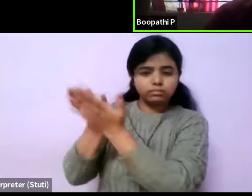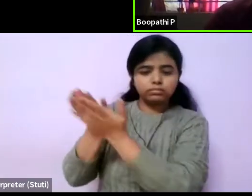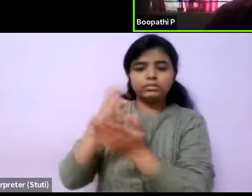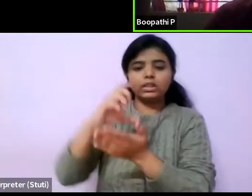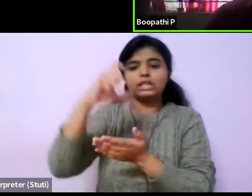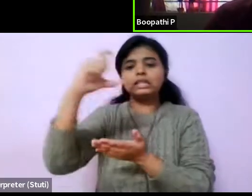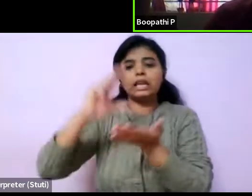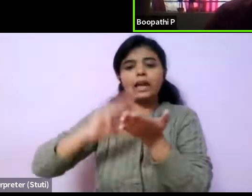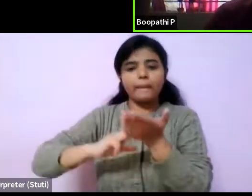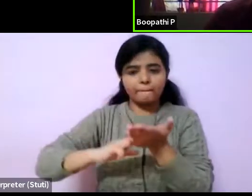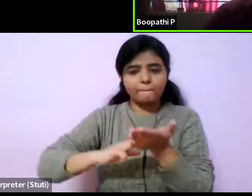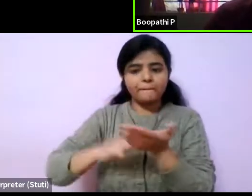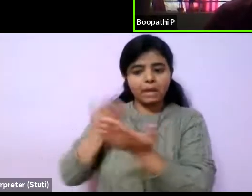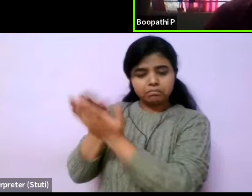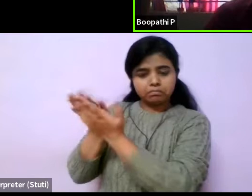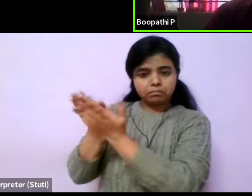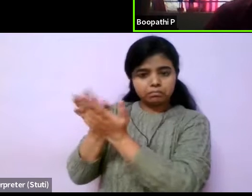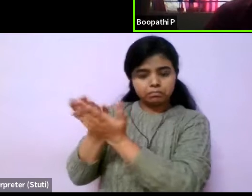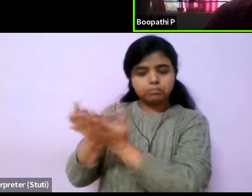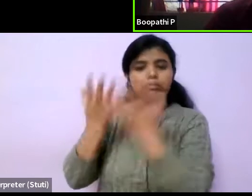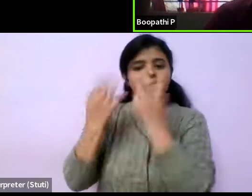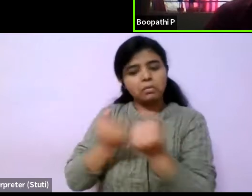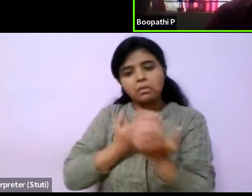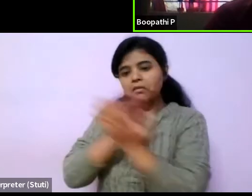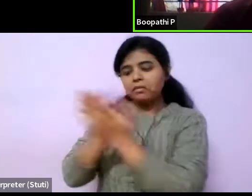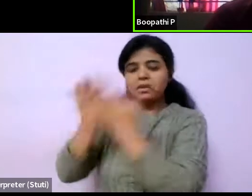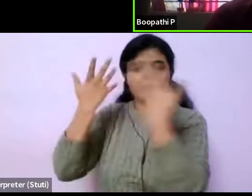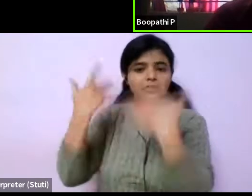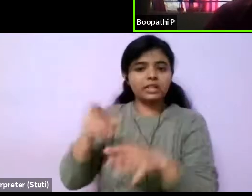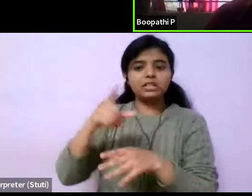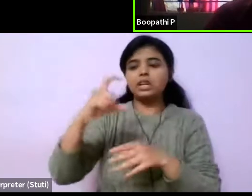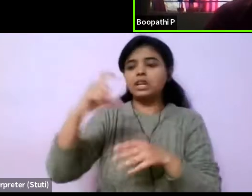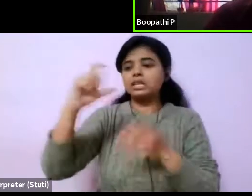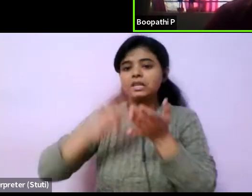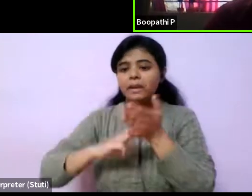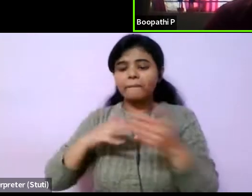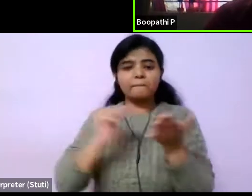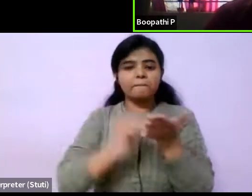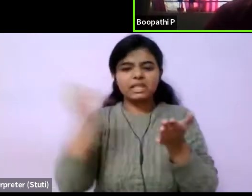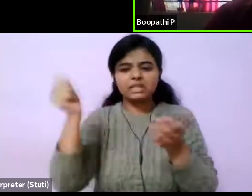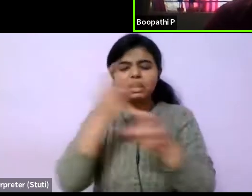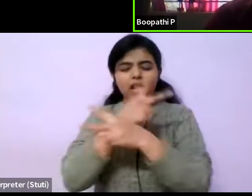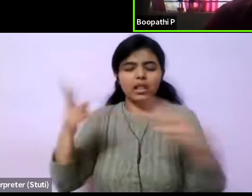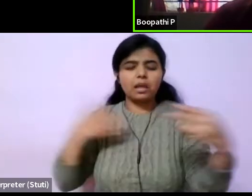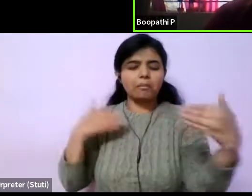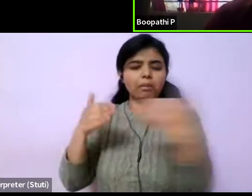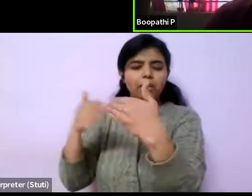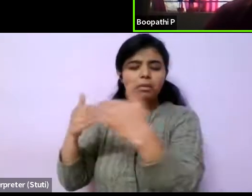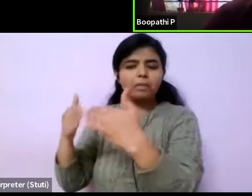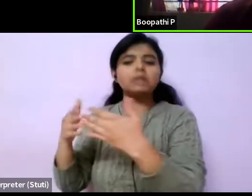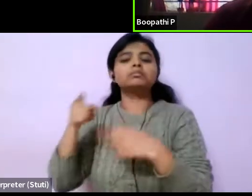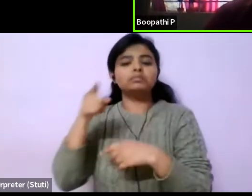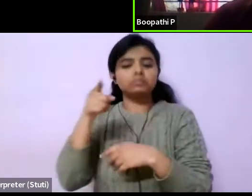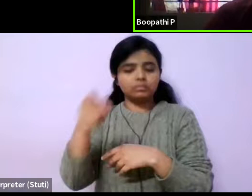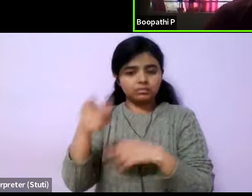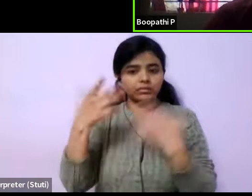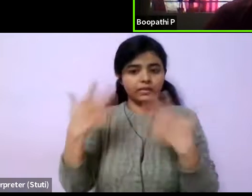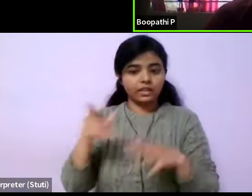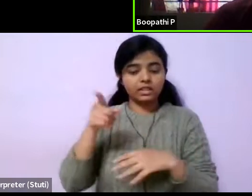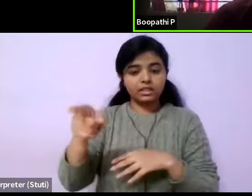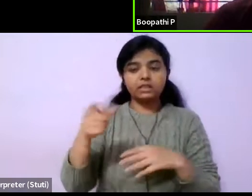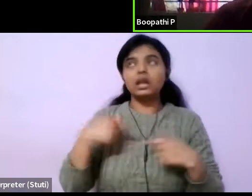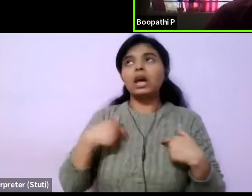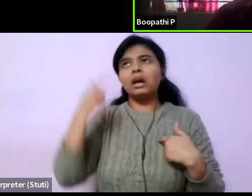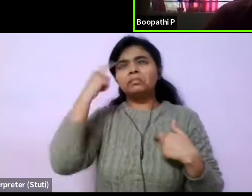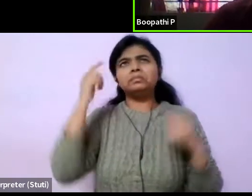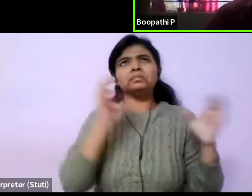minister cell, meeting the chief minister, meeting the ministers. So that level also, that is what primarily I